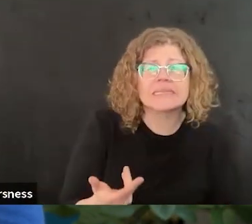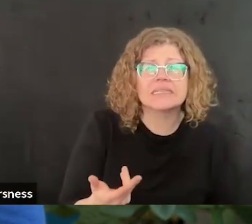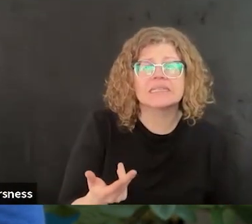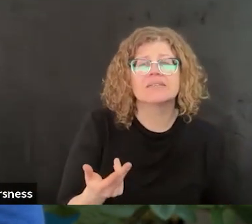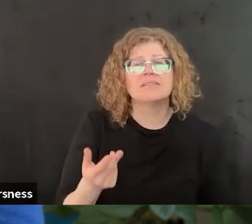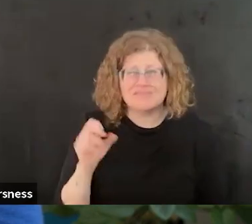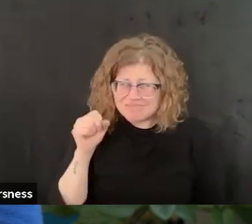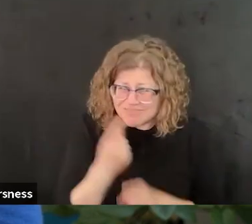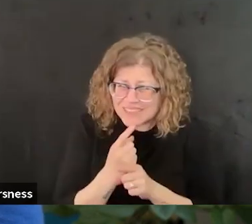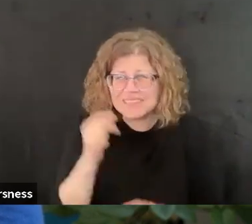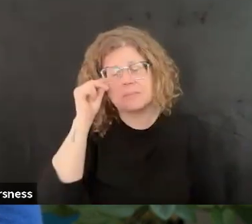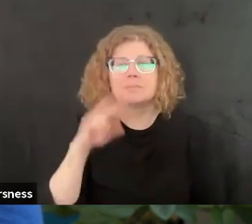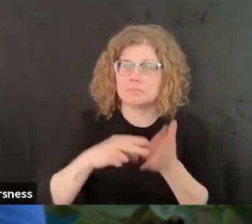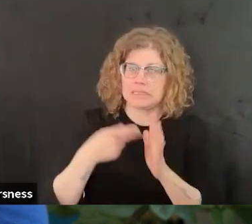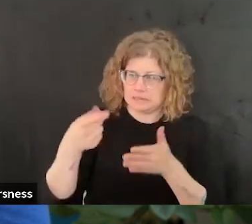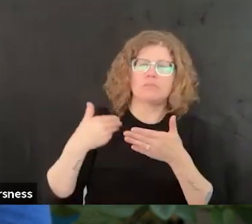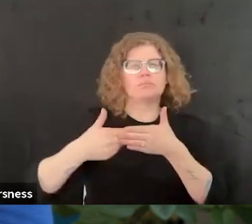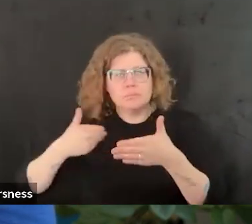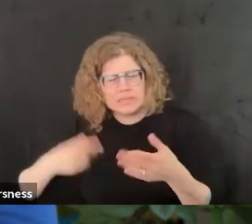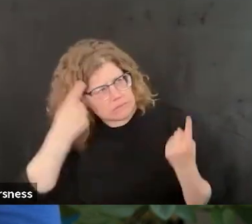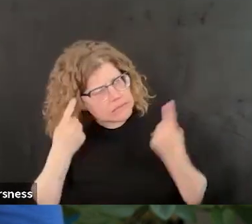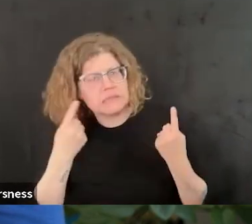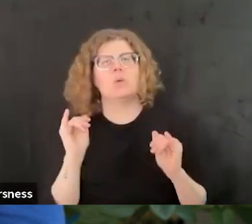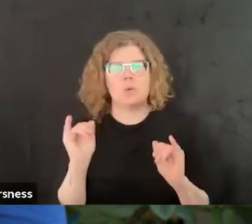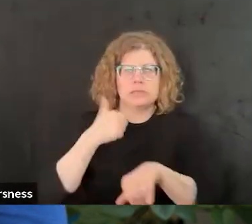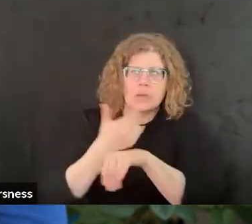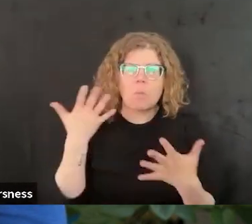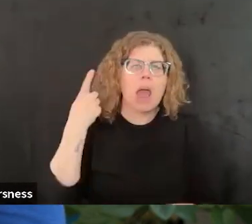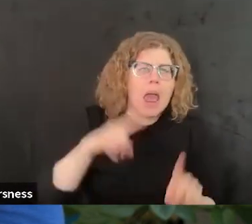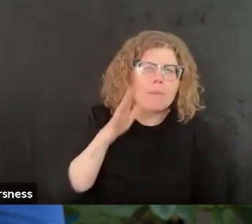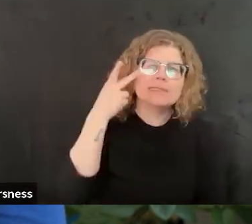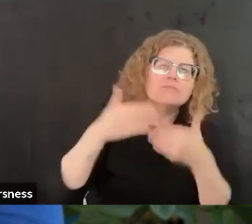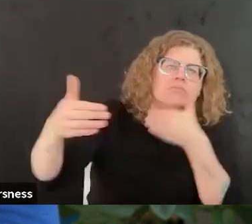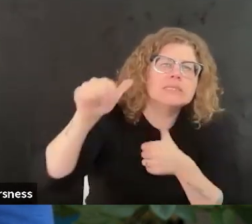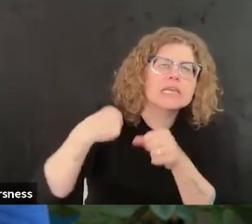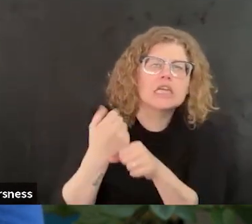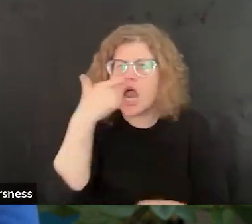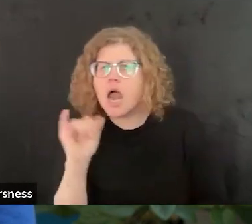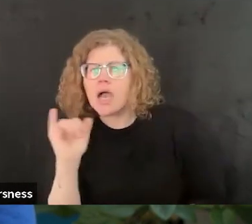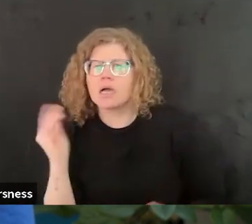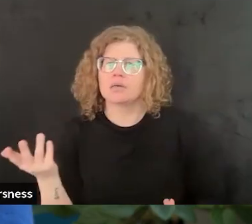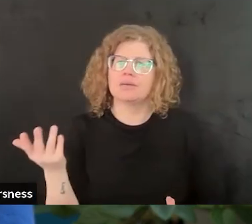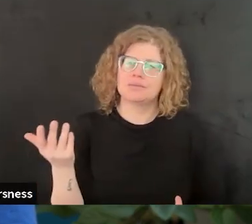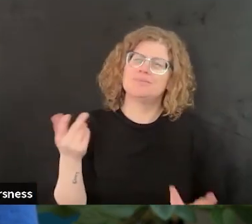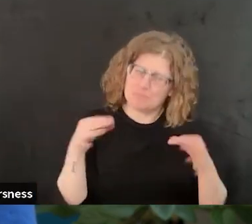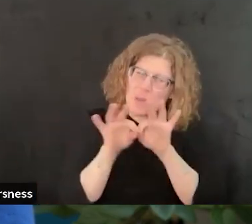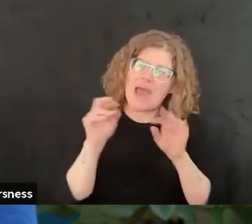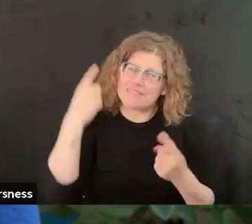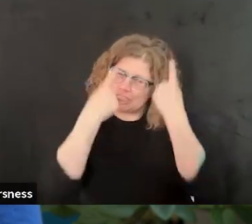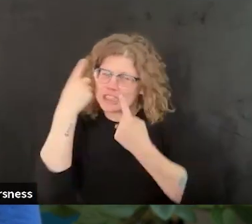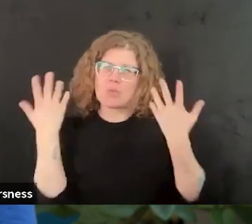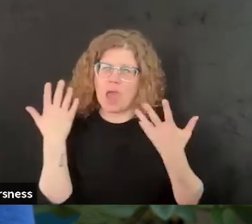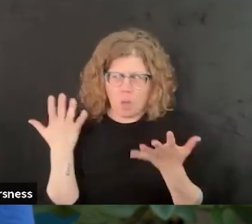need to think about the future of that project for the people that are looking after it. And